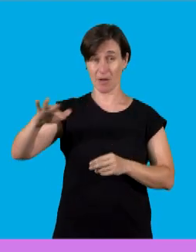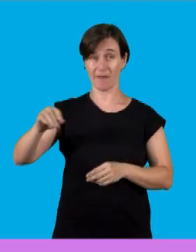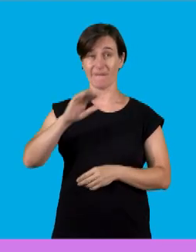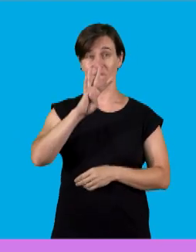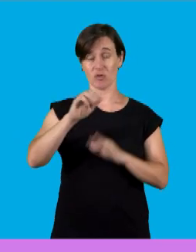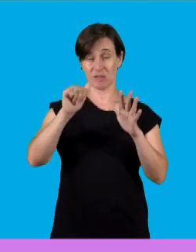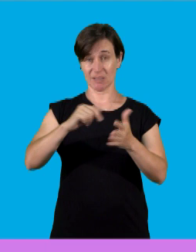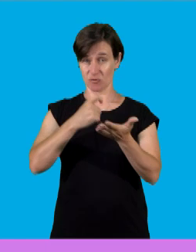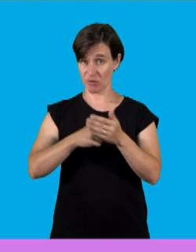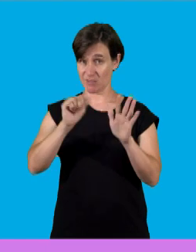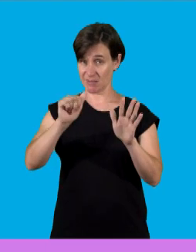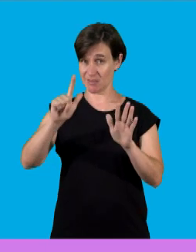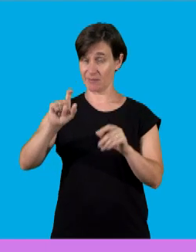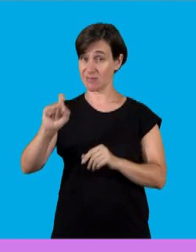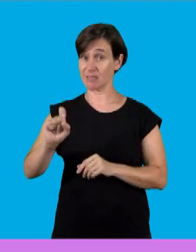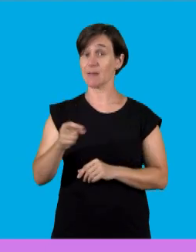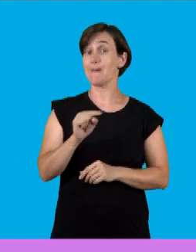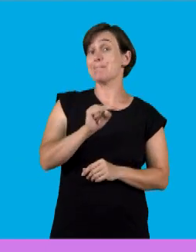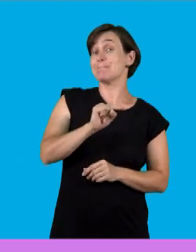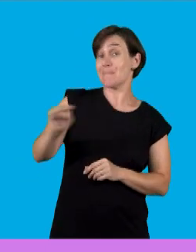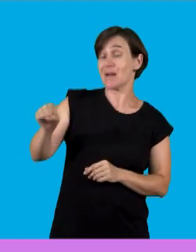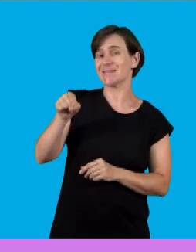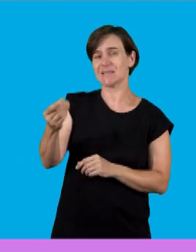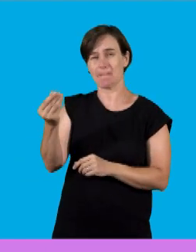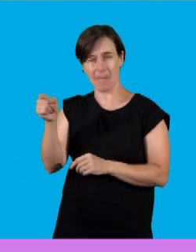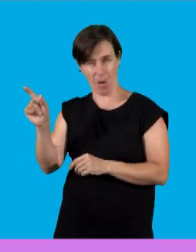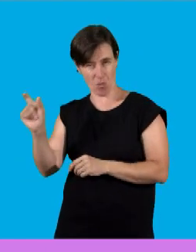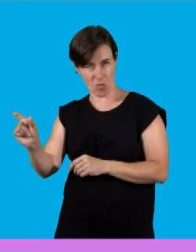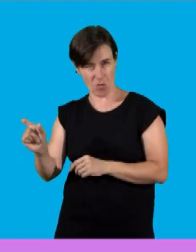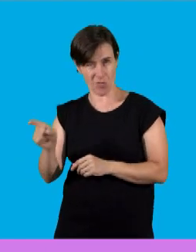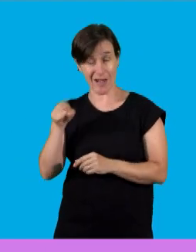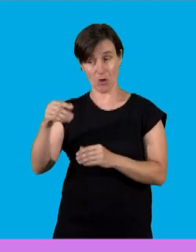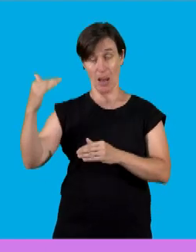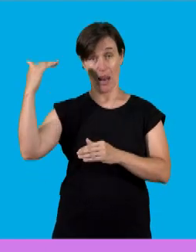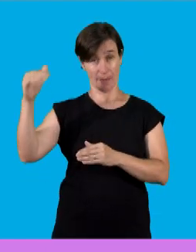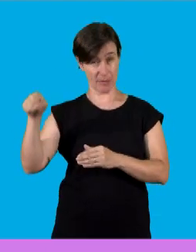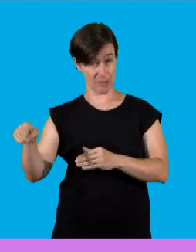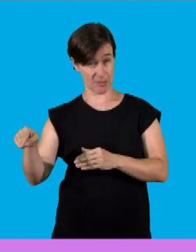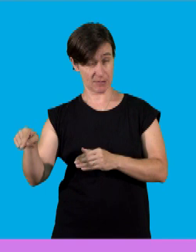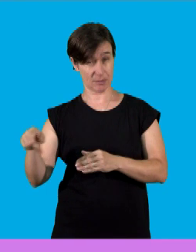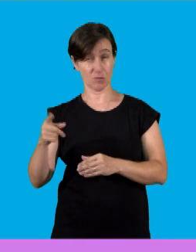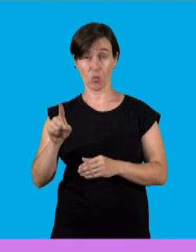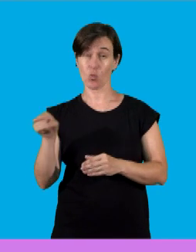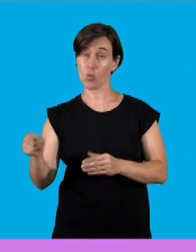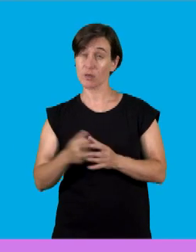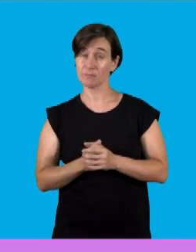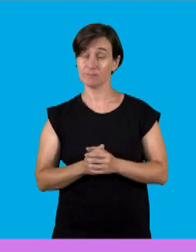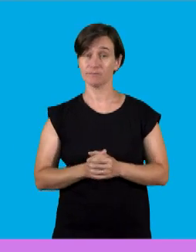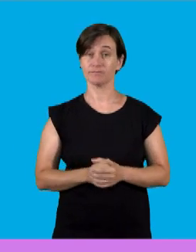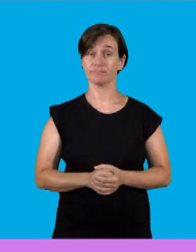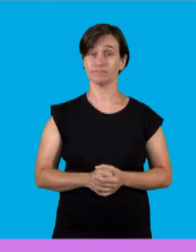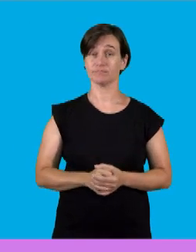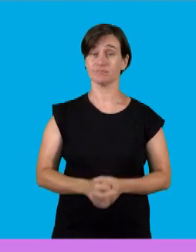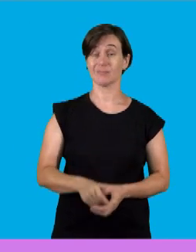1,200,416 rand and 67 cents minus, right, the ceiling amount here in this tax bracket, which